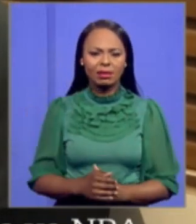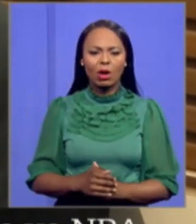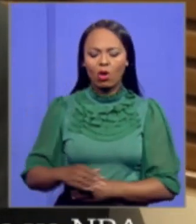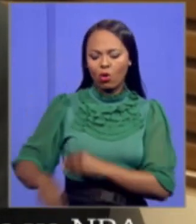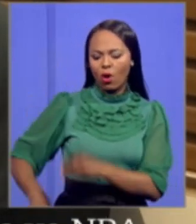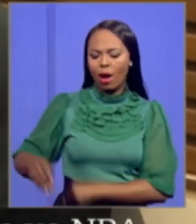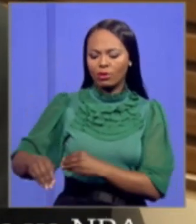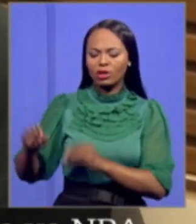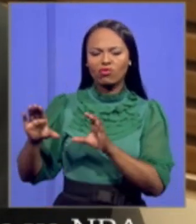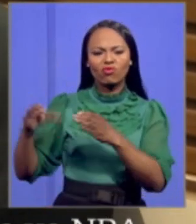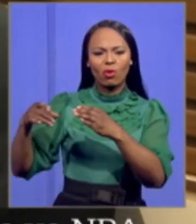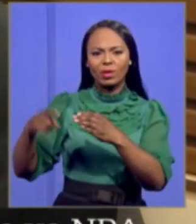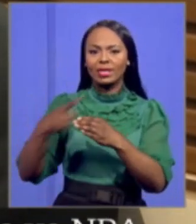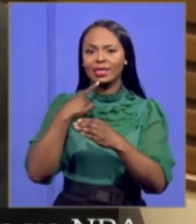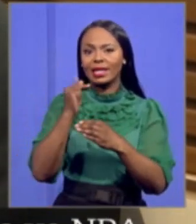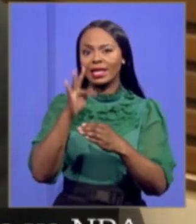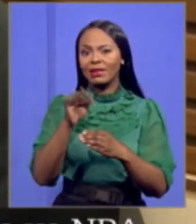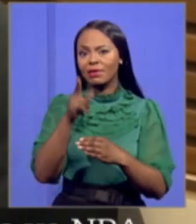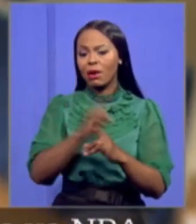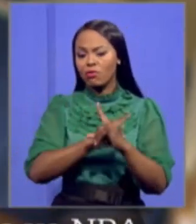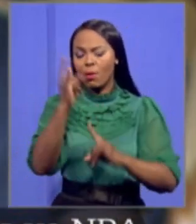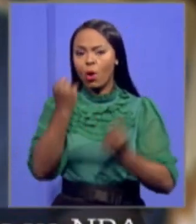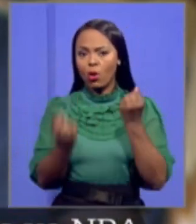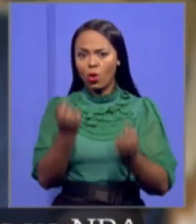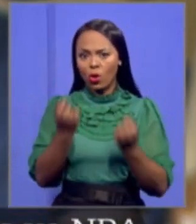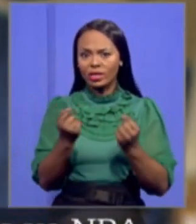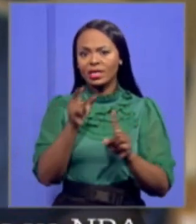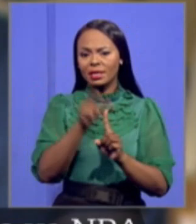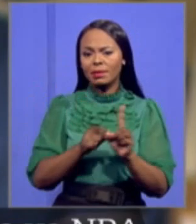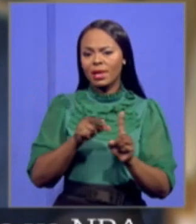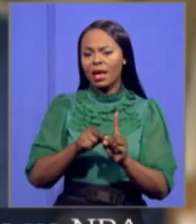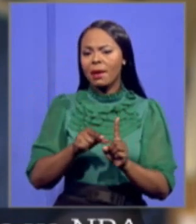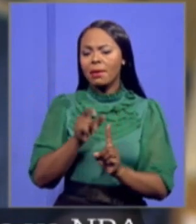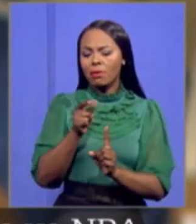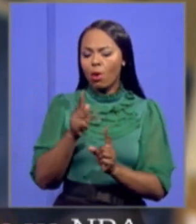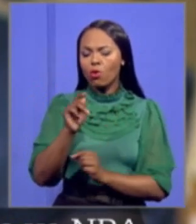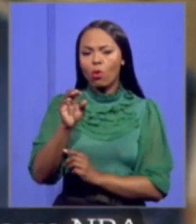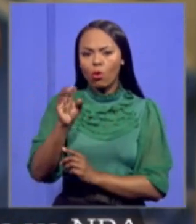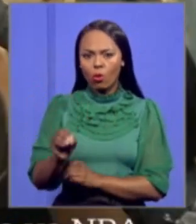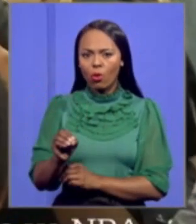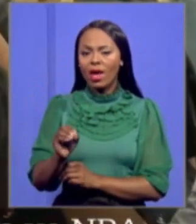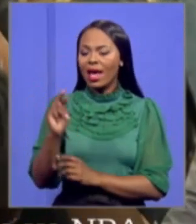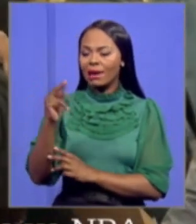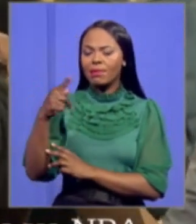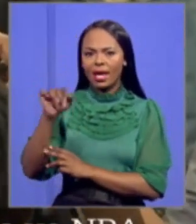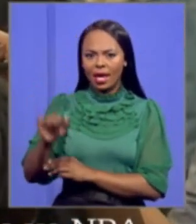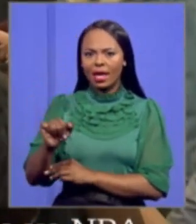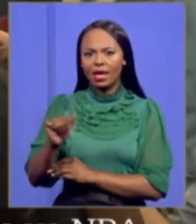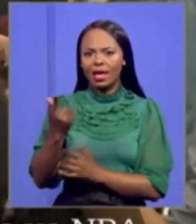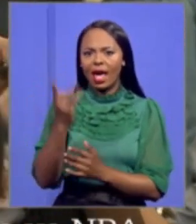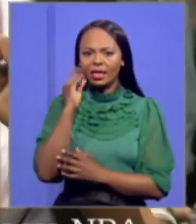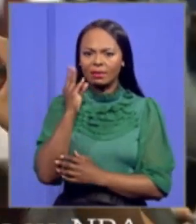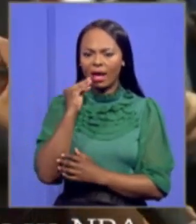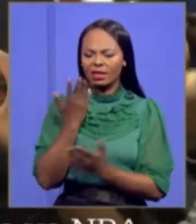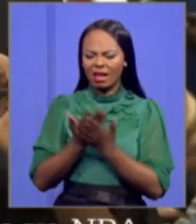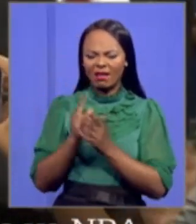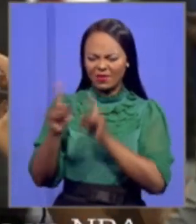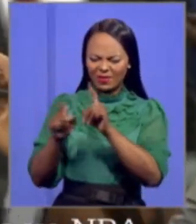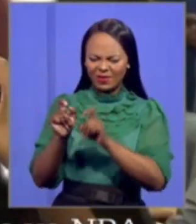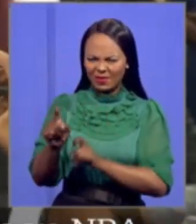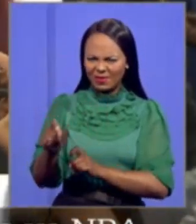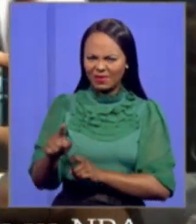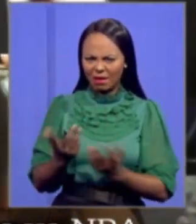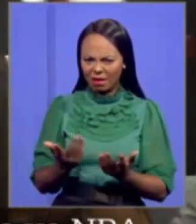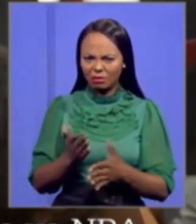fihlela hona le diqoso tse atlileng tsa bobodu le ho pata mohlodi wa tjhelete. Bokgoni ba NPA bo tla dula bo mema dipotso di yana ho